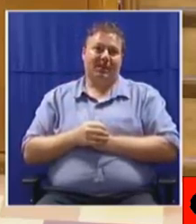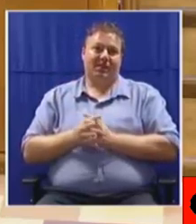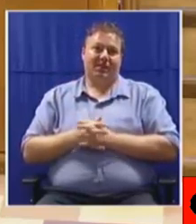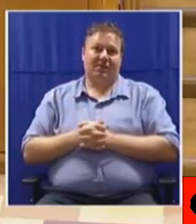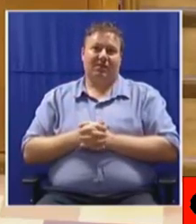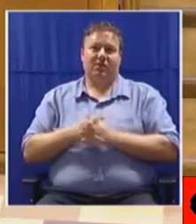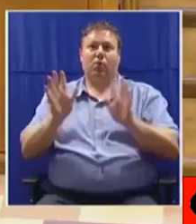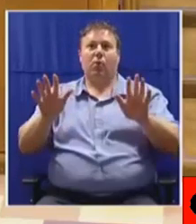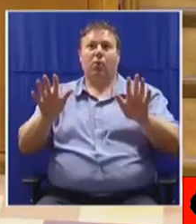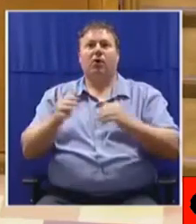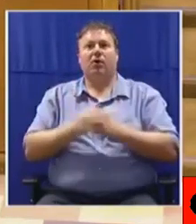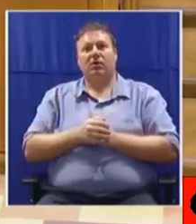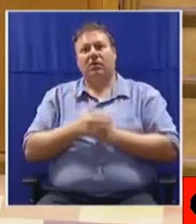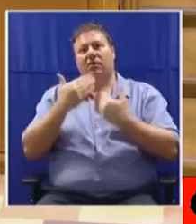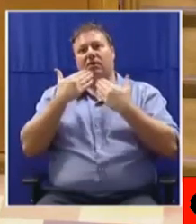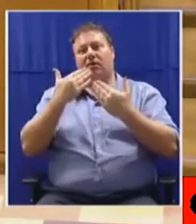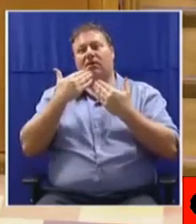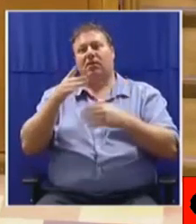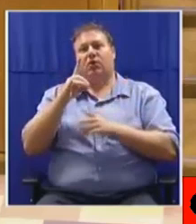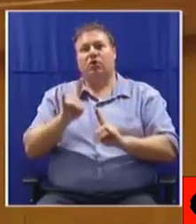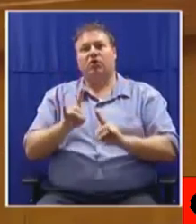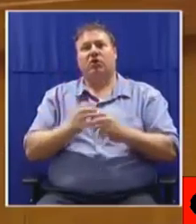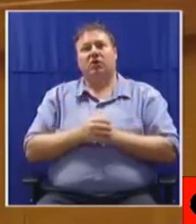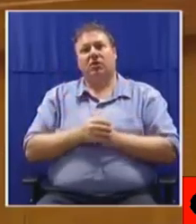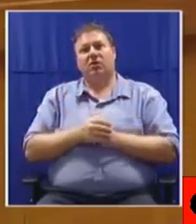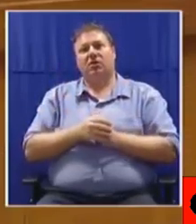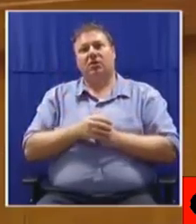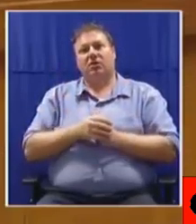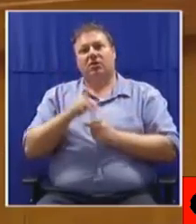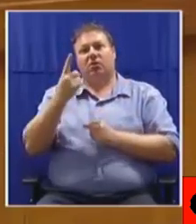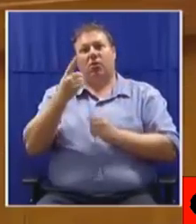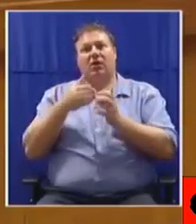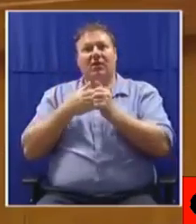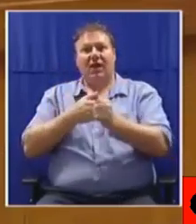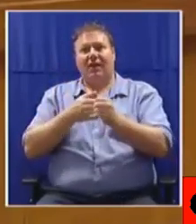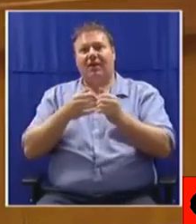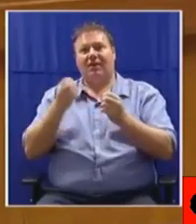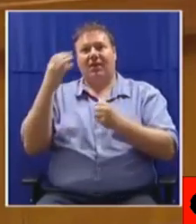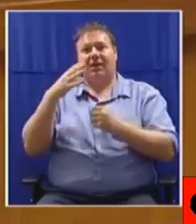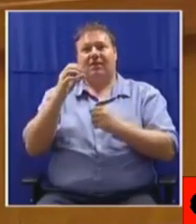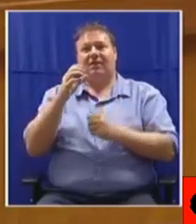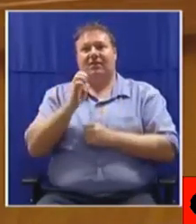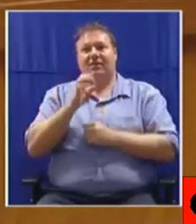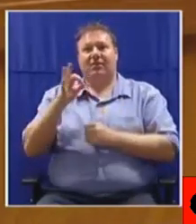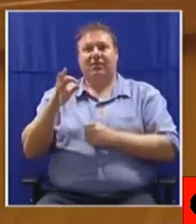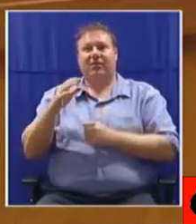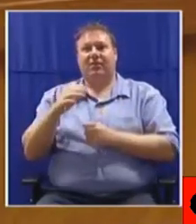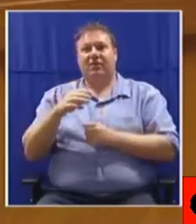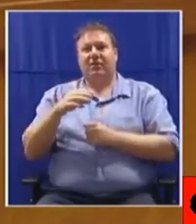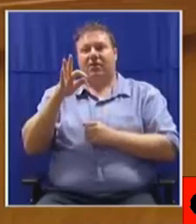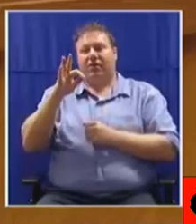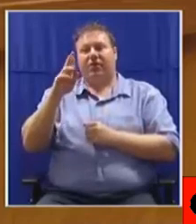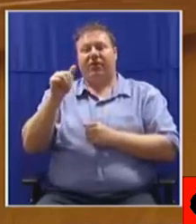Order, honourable members. Thank you very much, House Chair. One of the guiding lights of the EFF is Frantz Fanon,